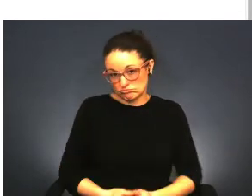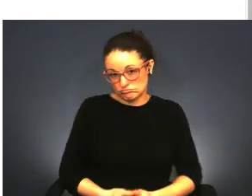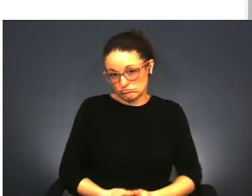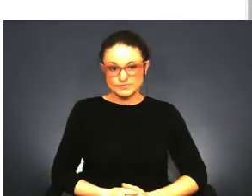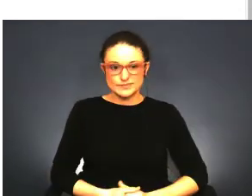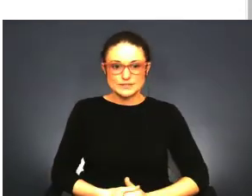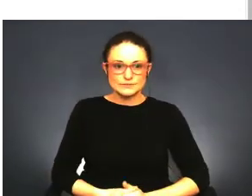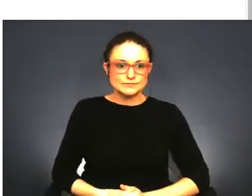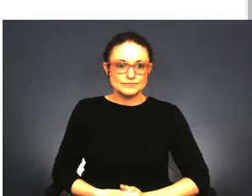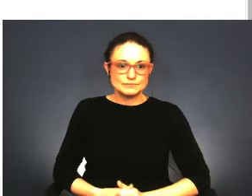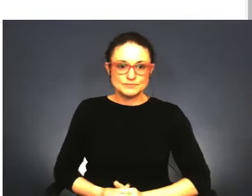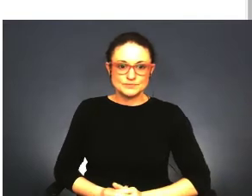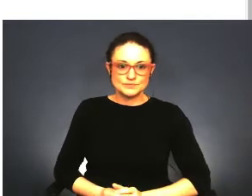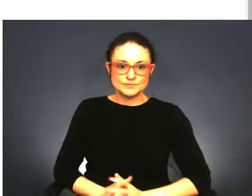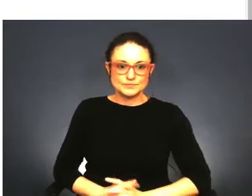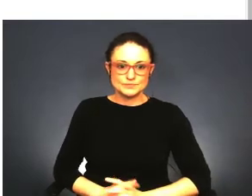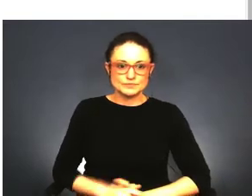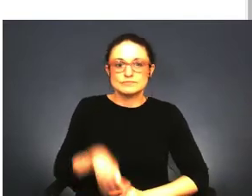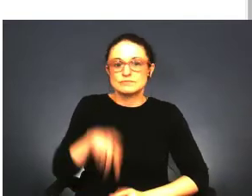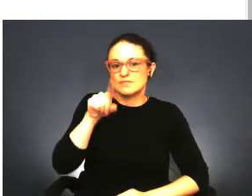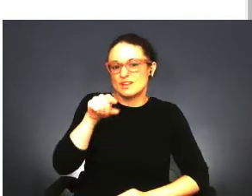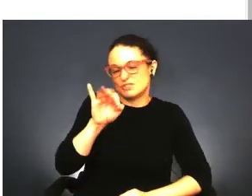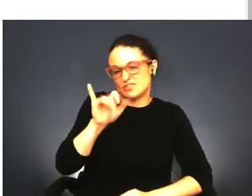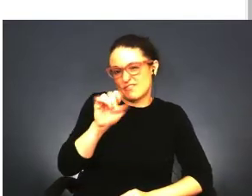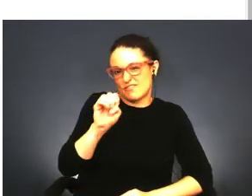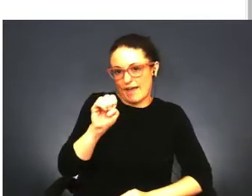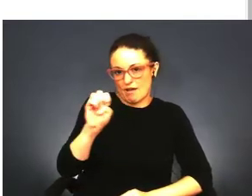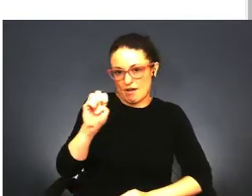All right, I'm just going to select file entry,